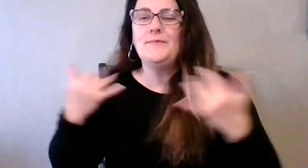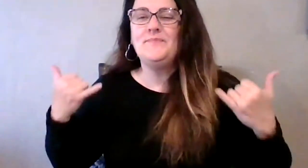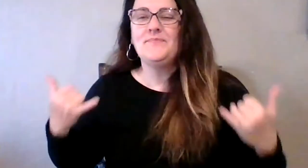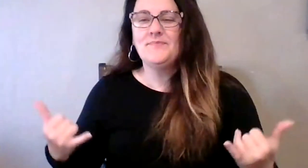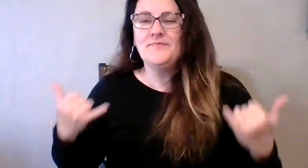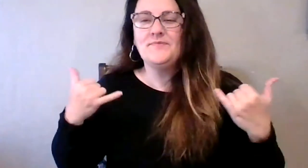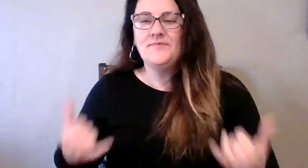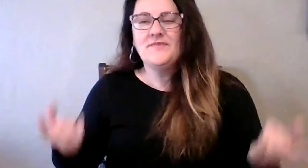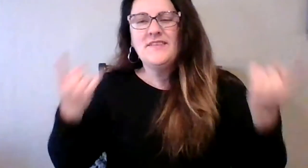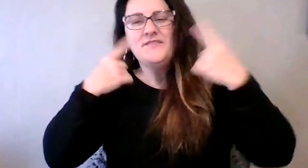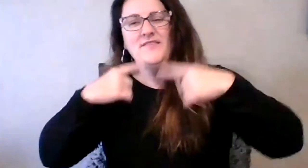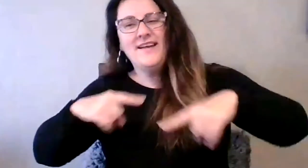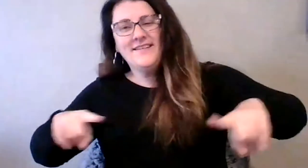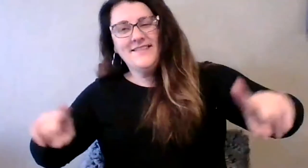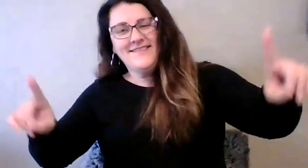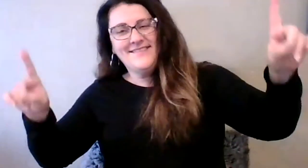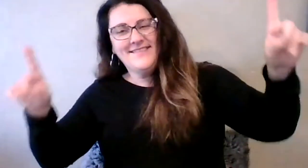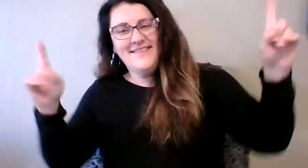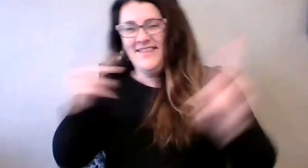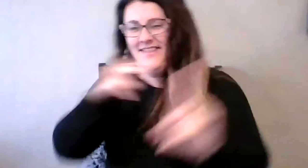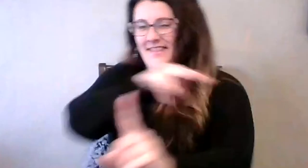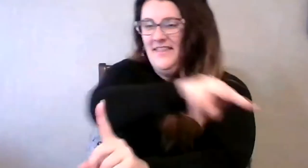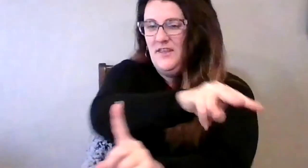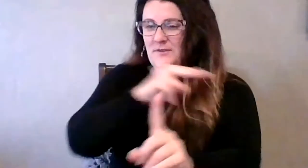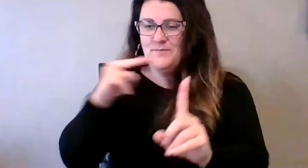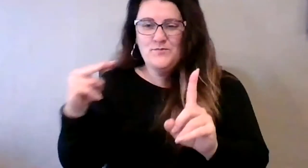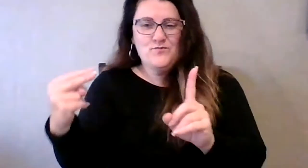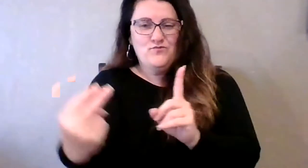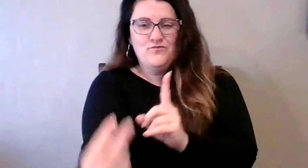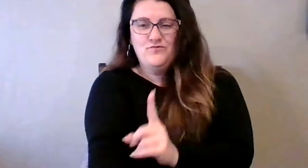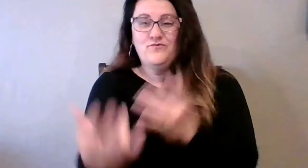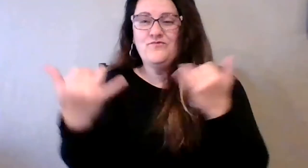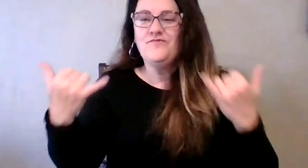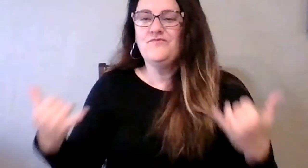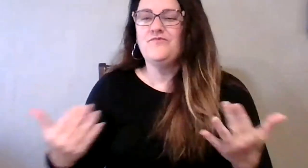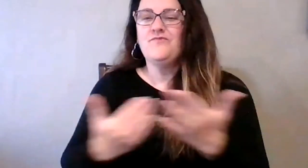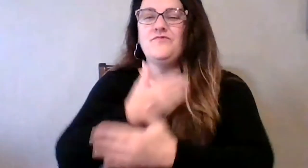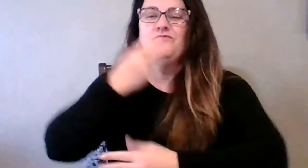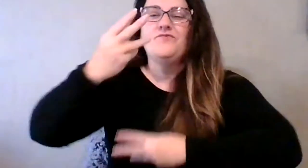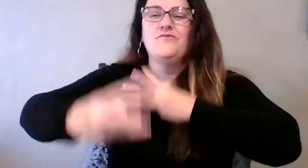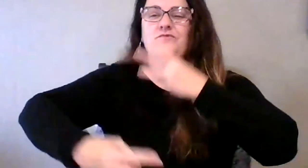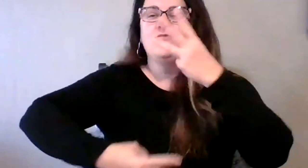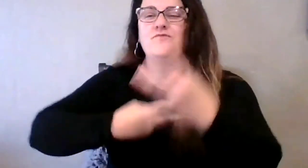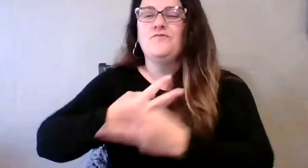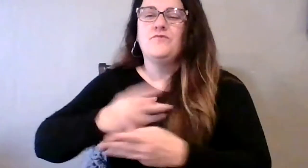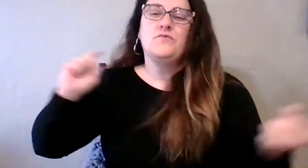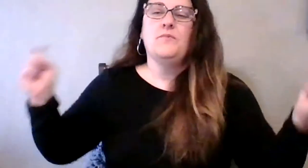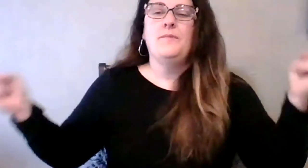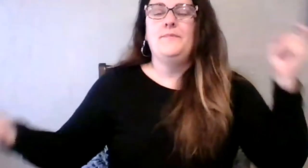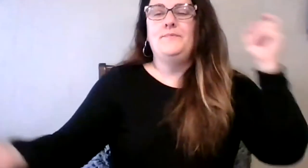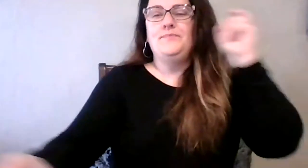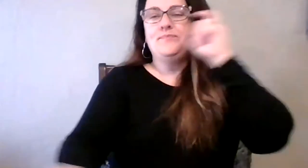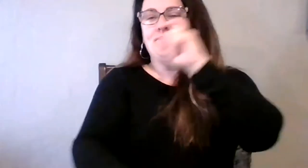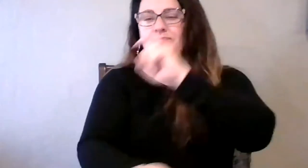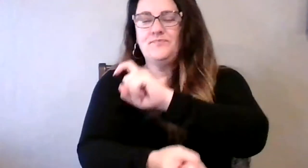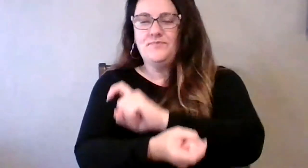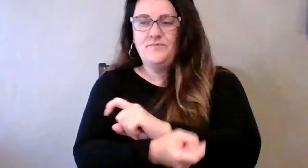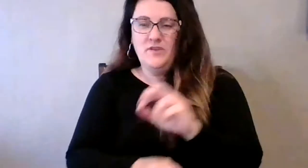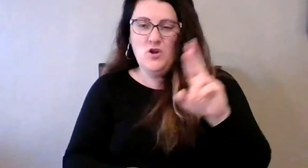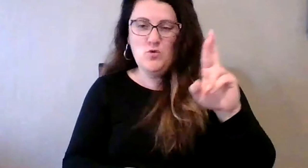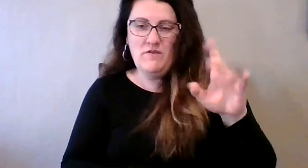Yes, finally the tables are starting to turn, talking about a revolution. Oh